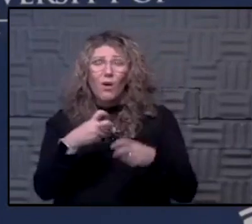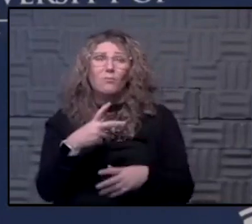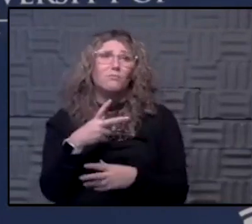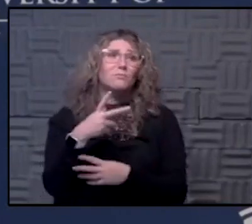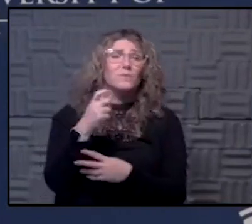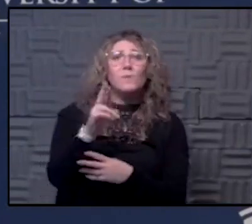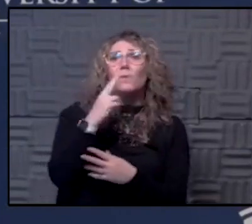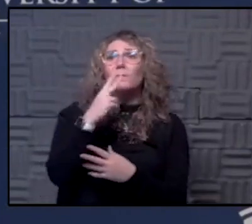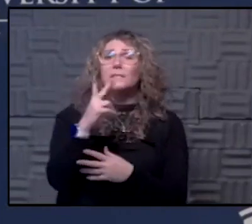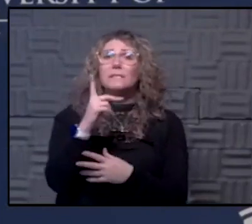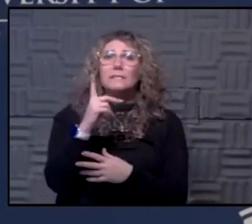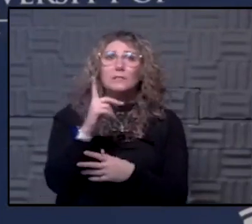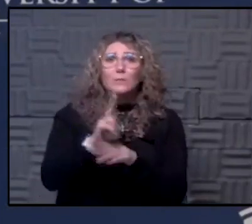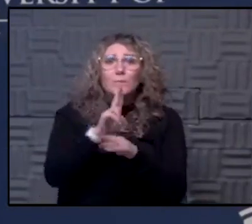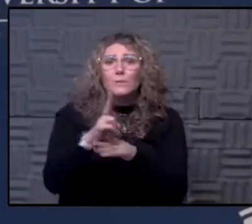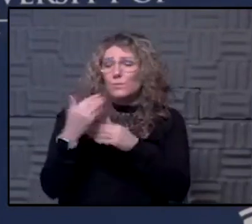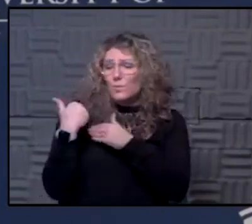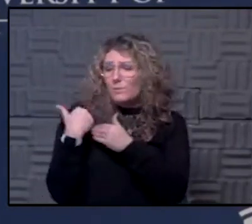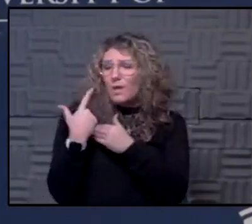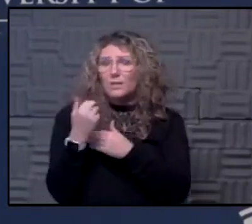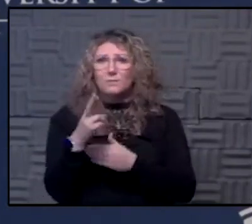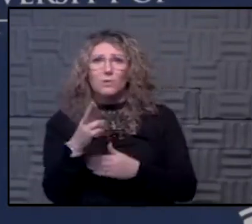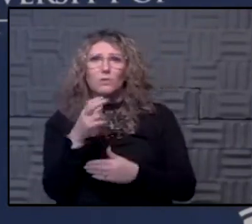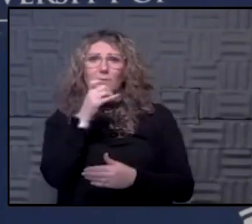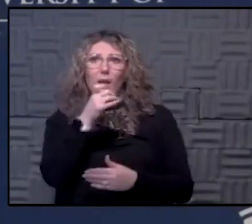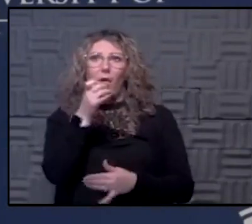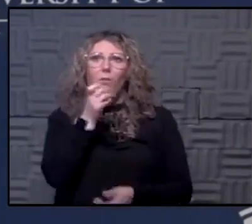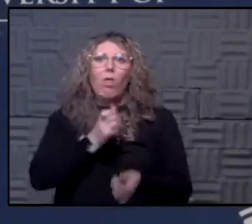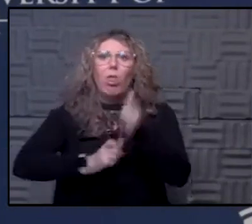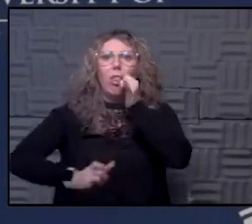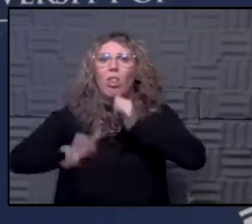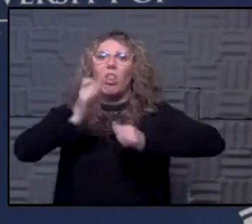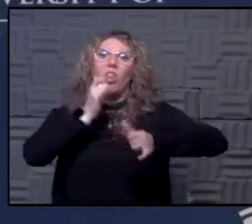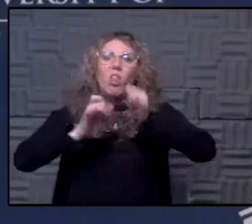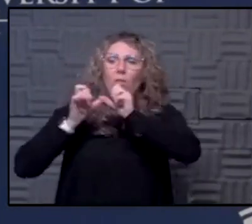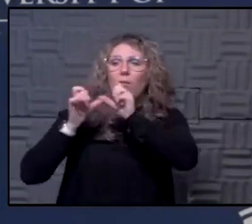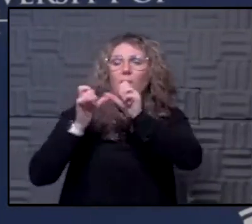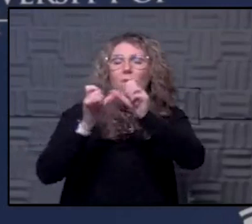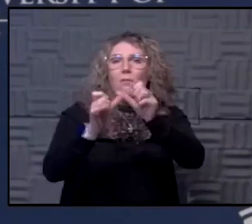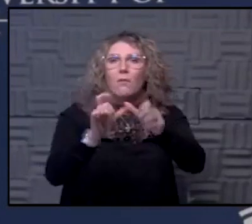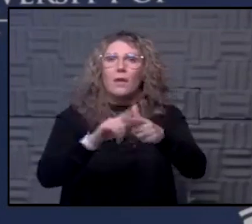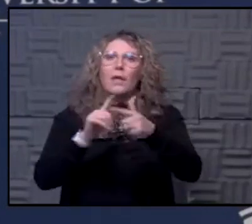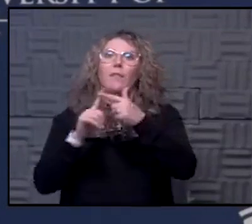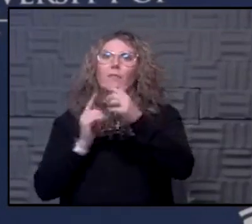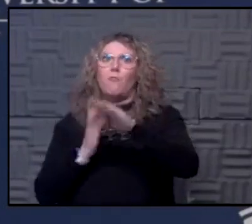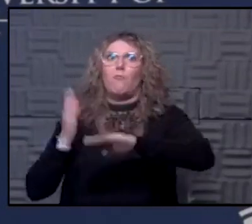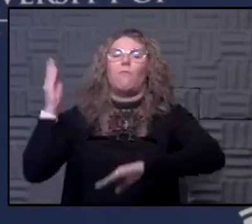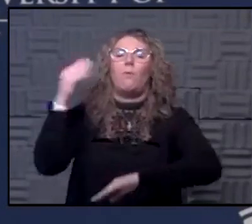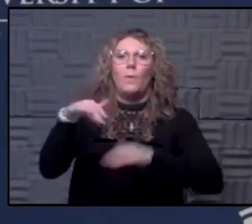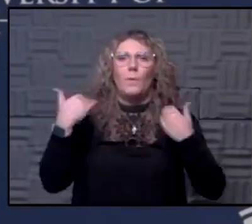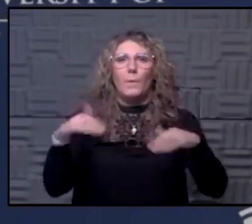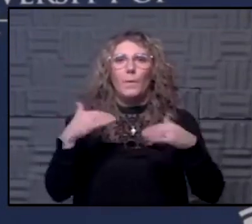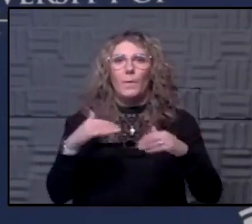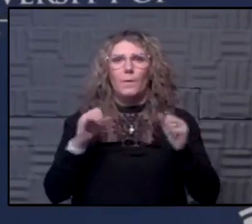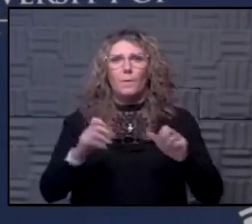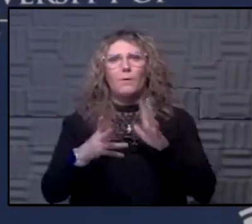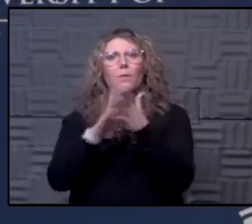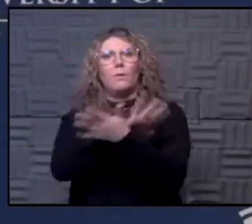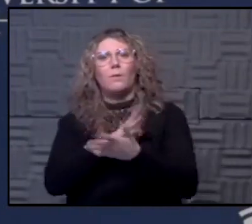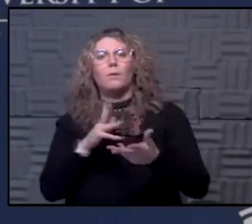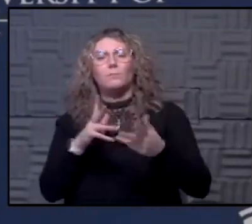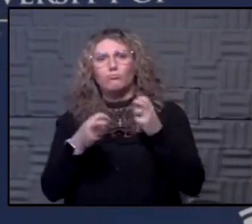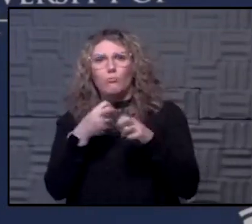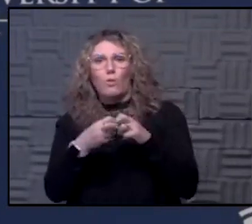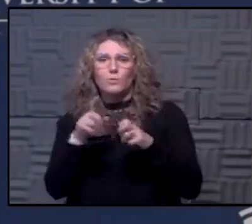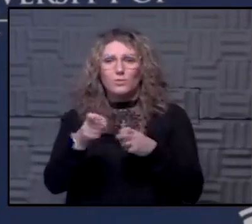responsibly? Are they drinking, in a responsible manner? They're not binge drinking or overdoing it, which can also lead to problems as well. So I think you have to talk to your patient. You